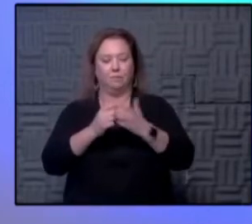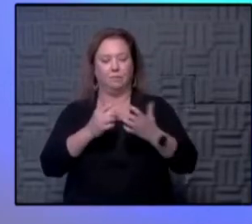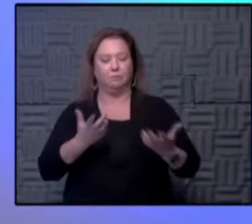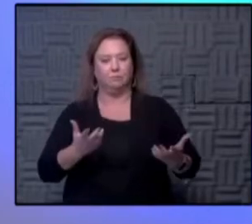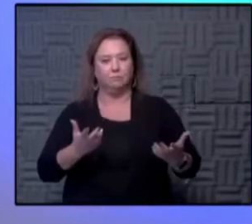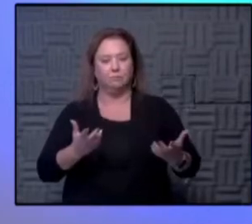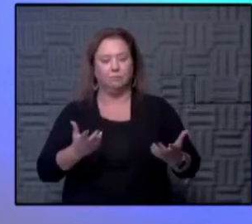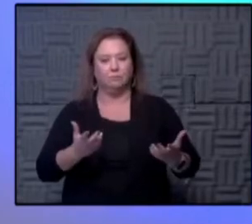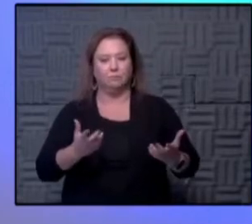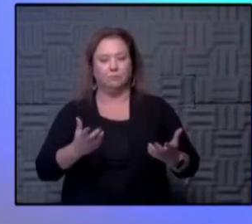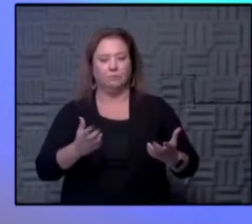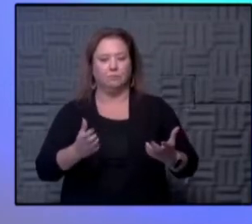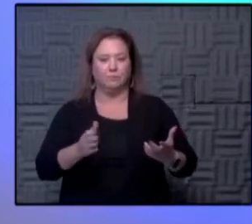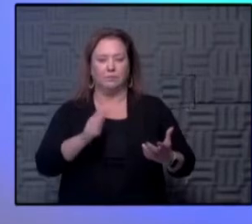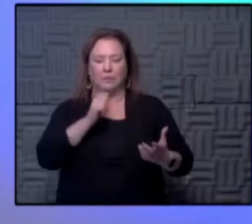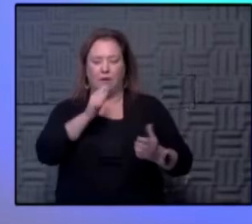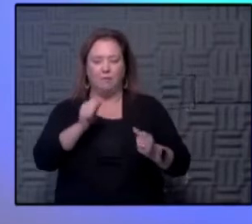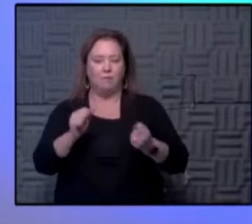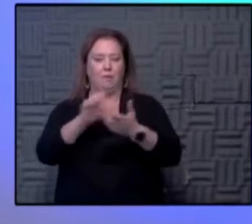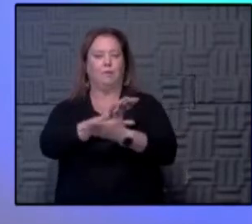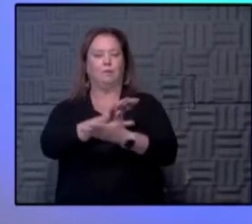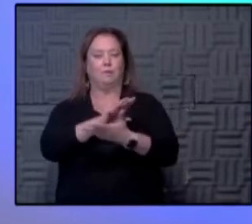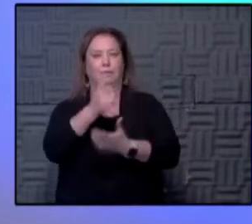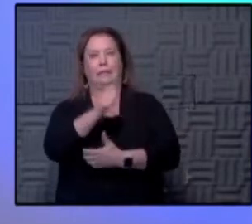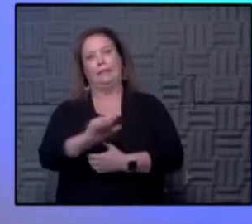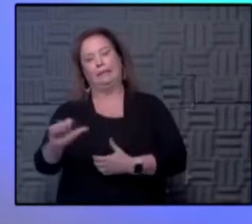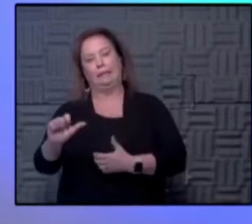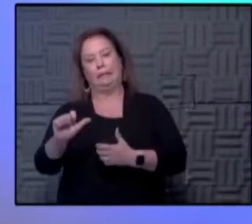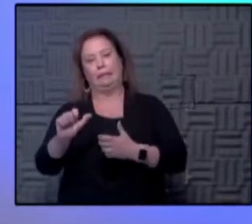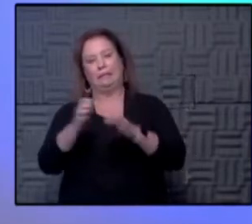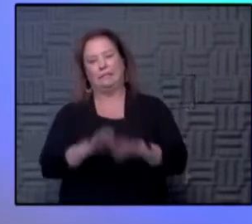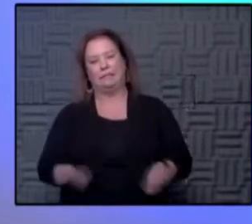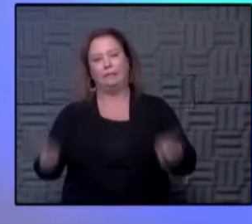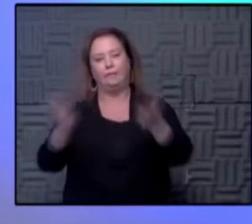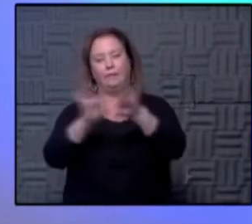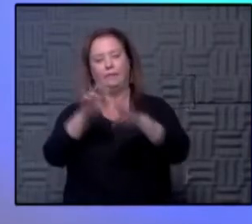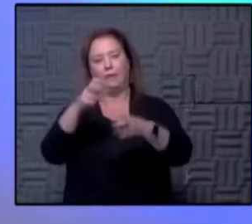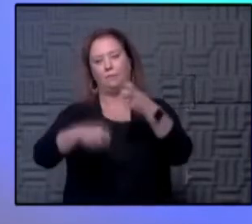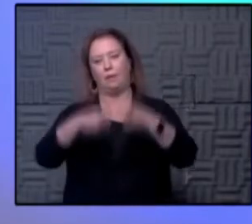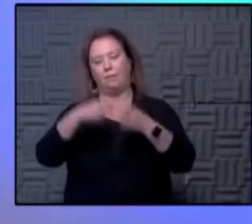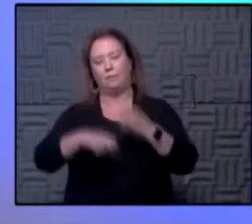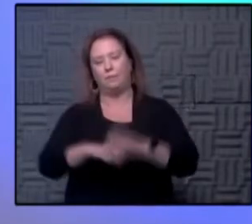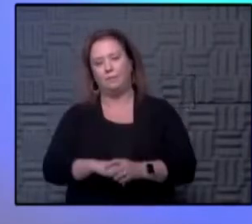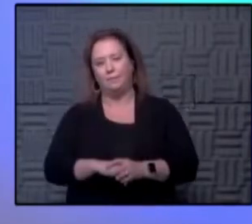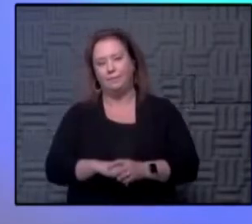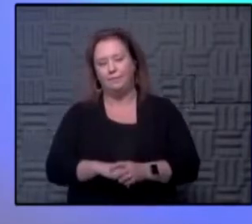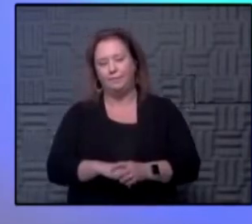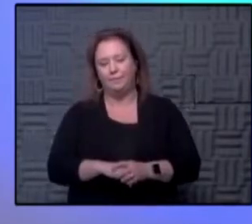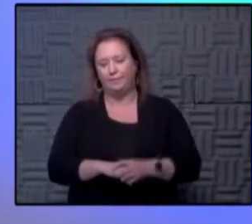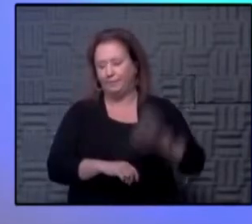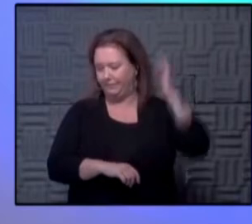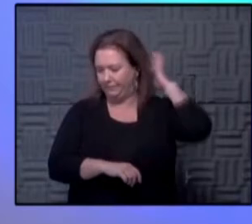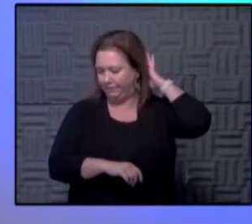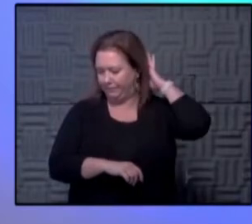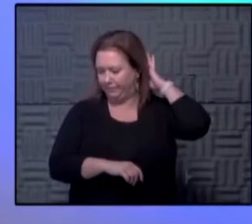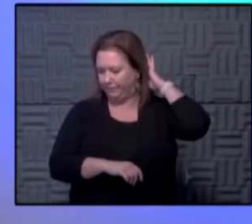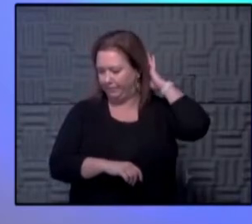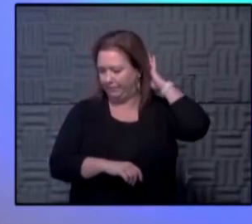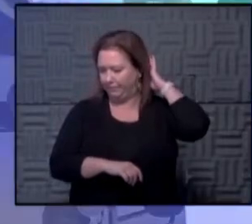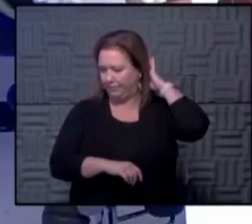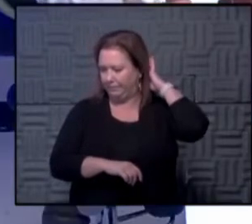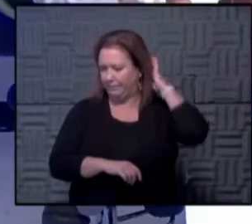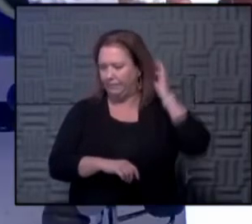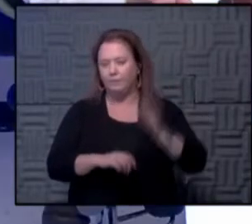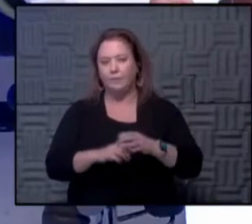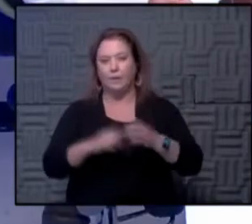likely not going to cause any significant problems for either one of them as well. Yeah, I would agree.